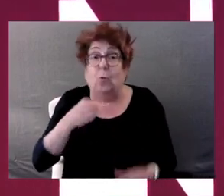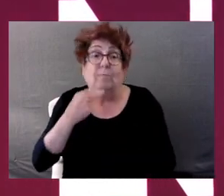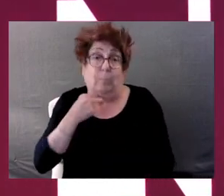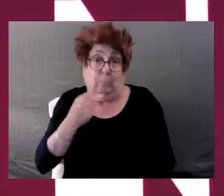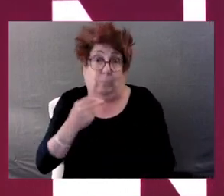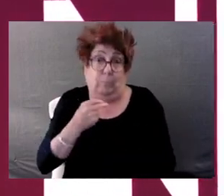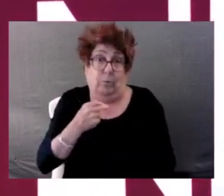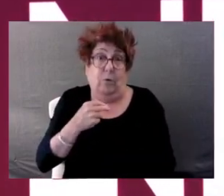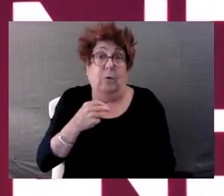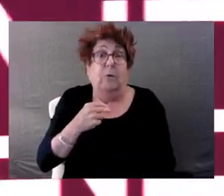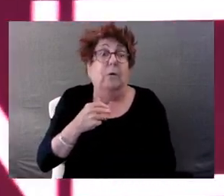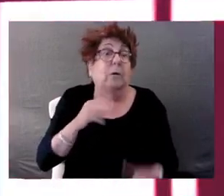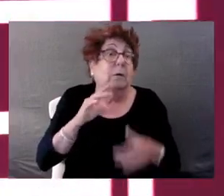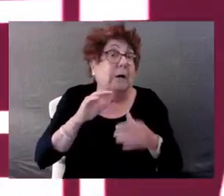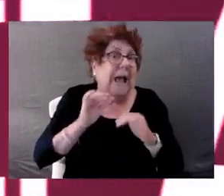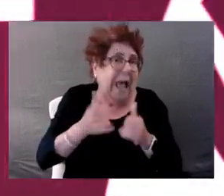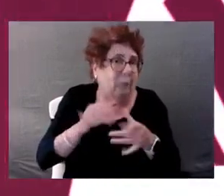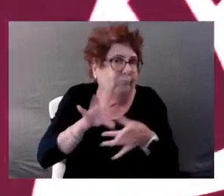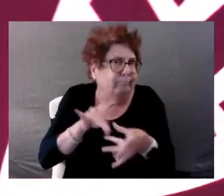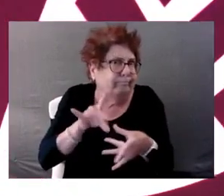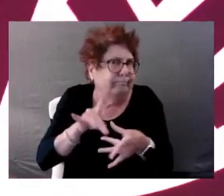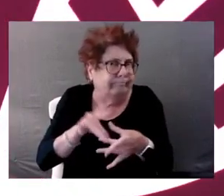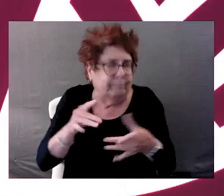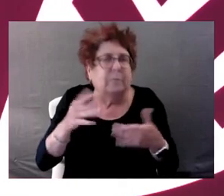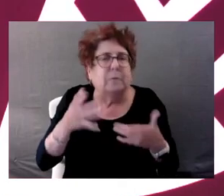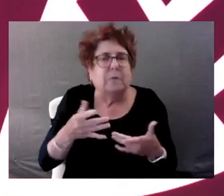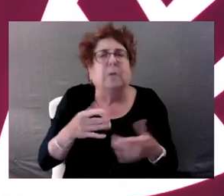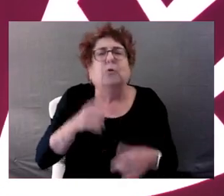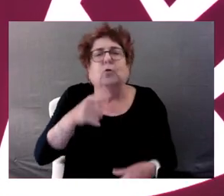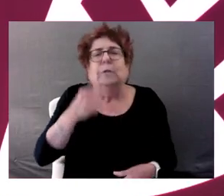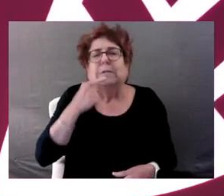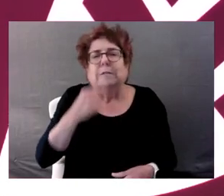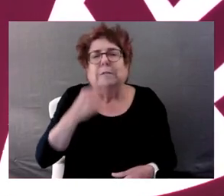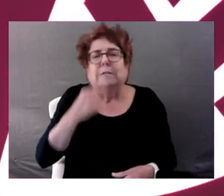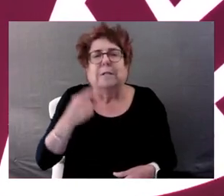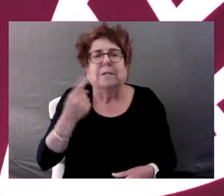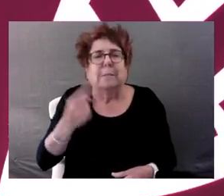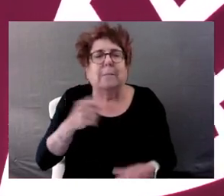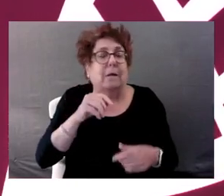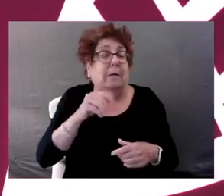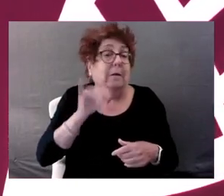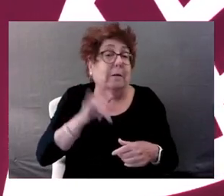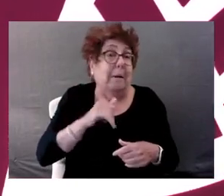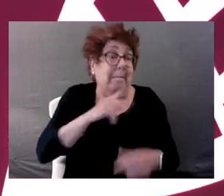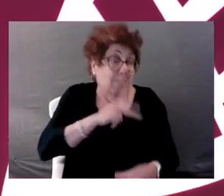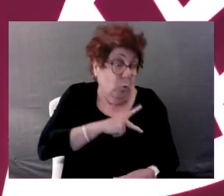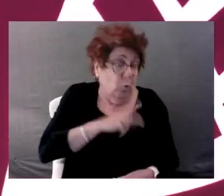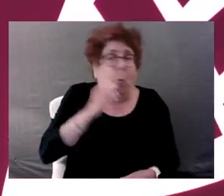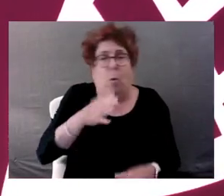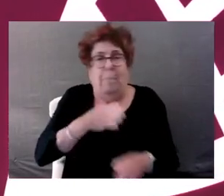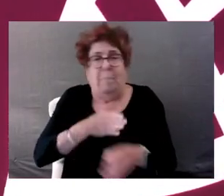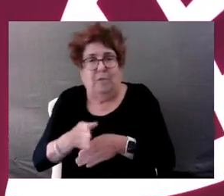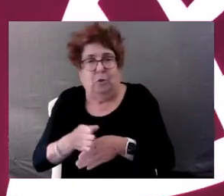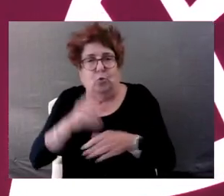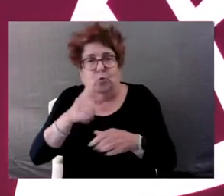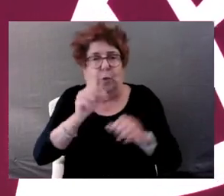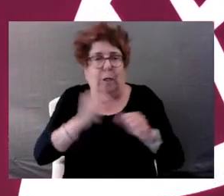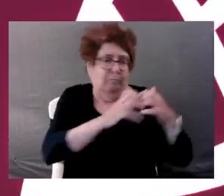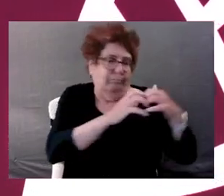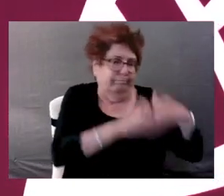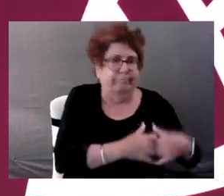that's personal or professional, that can actually tear your organization down, that can actually tear down your grantees